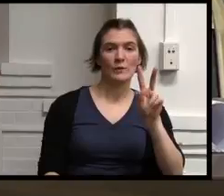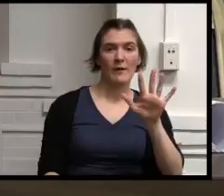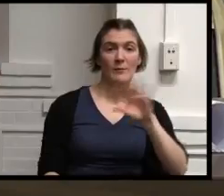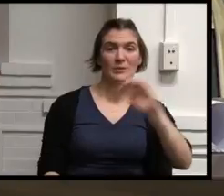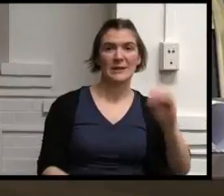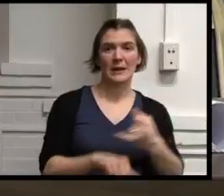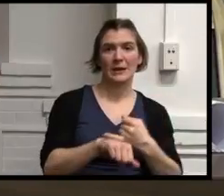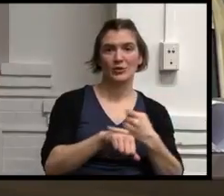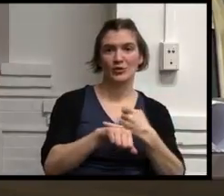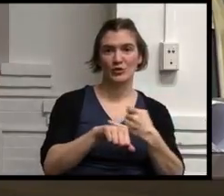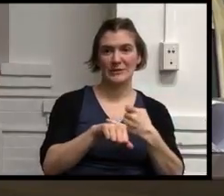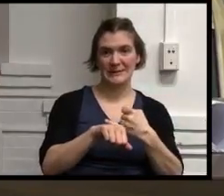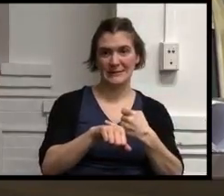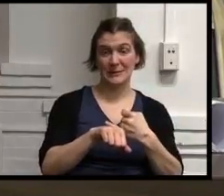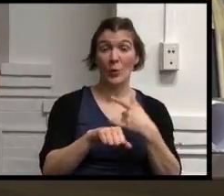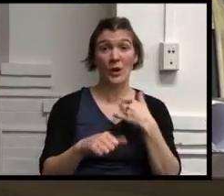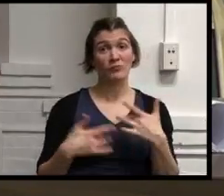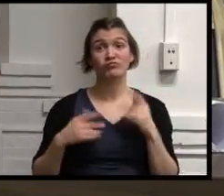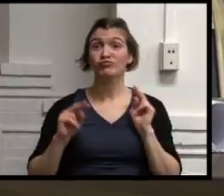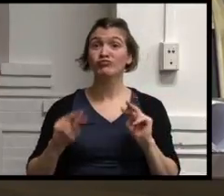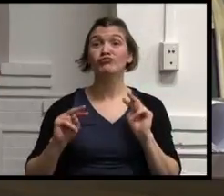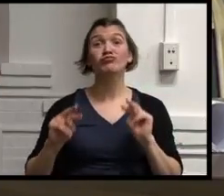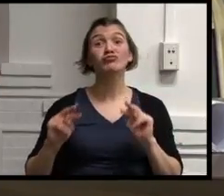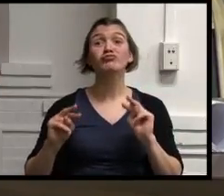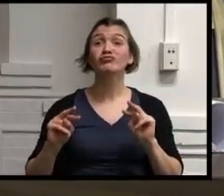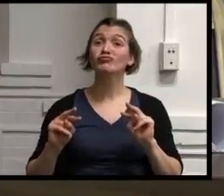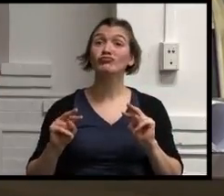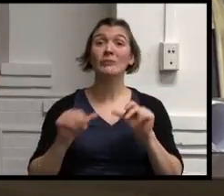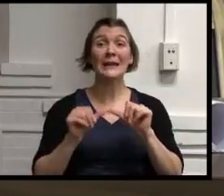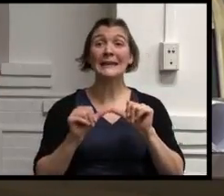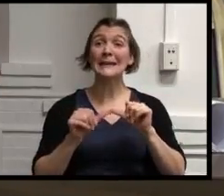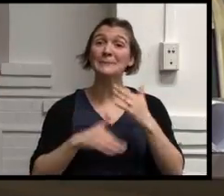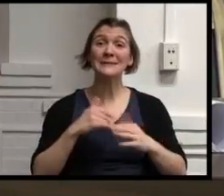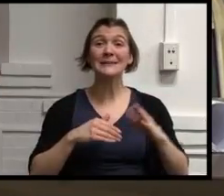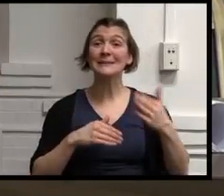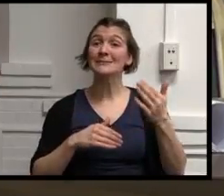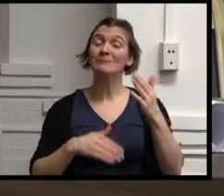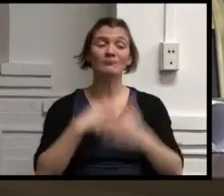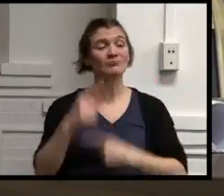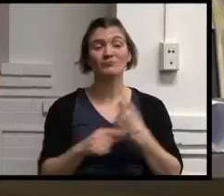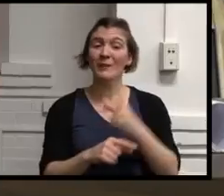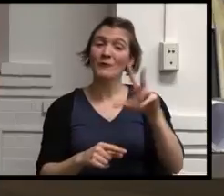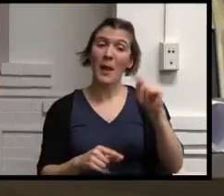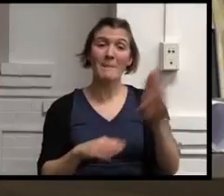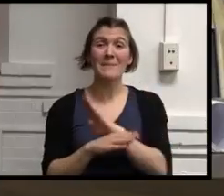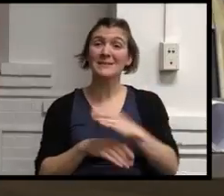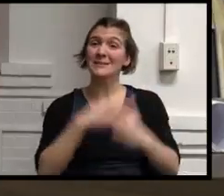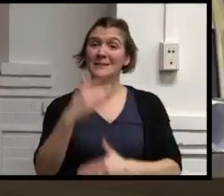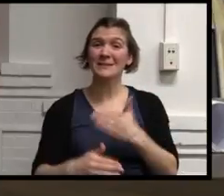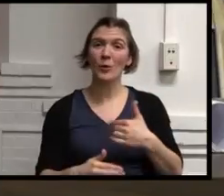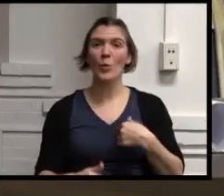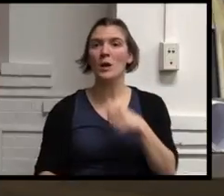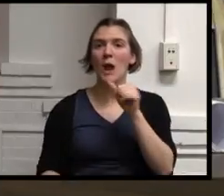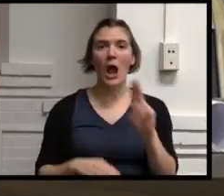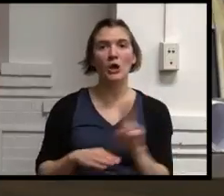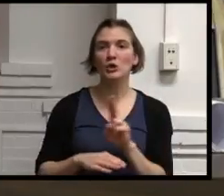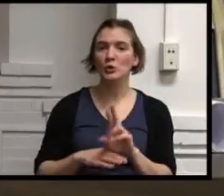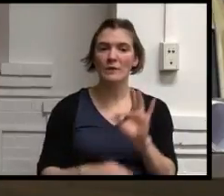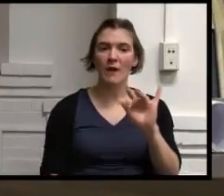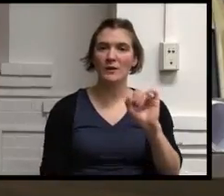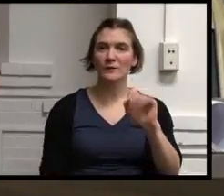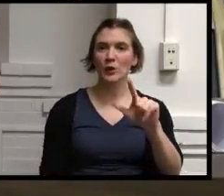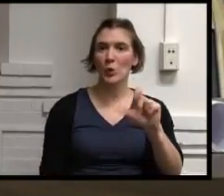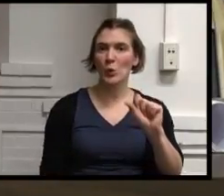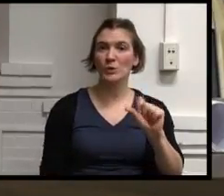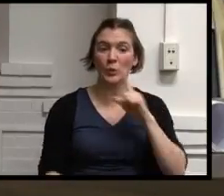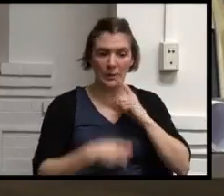rate. Excited to be keeping the green business going and not burning fossil fuels in our production